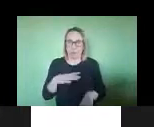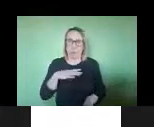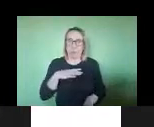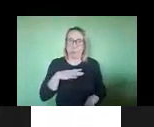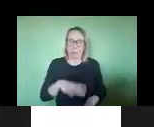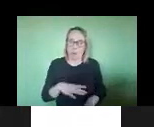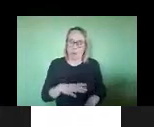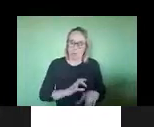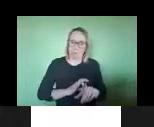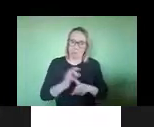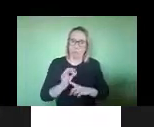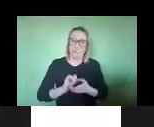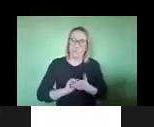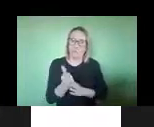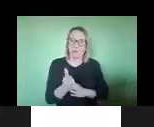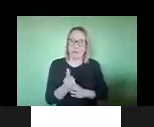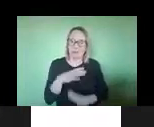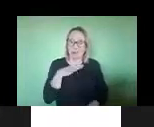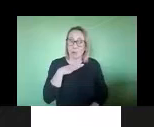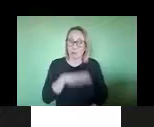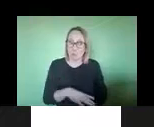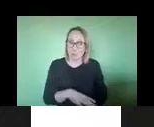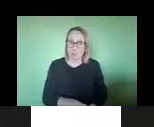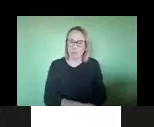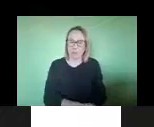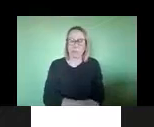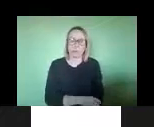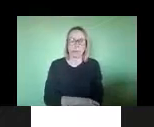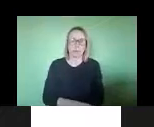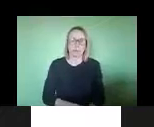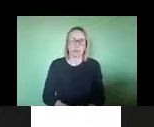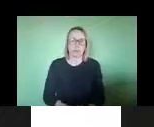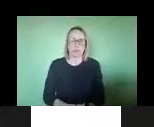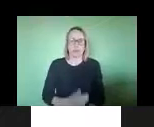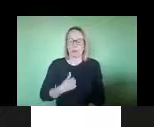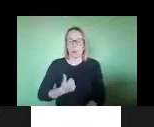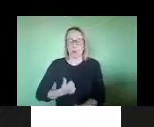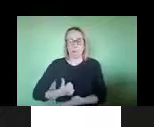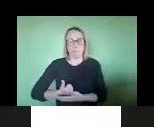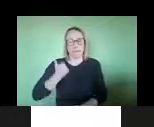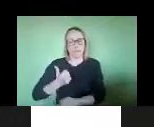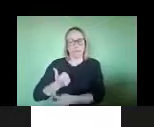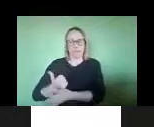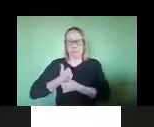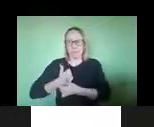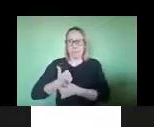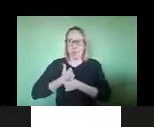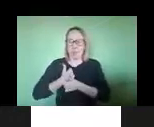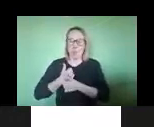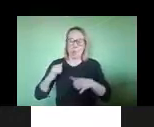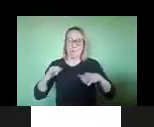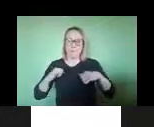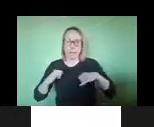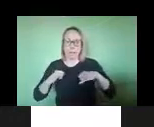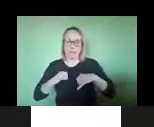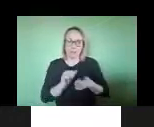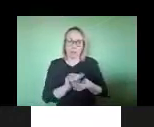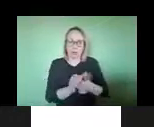to improve my skills. I get really excellent support from my managers and my other